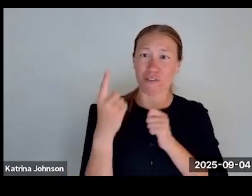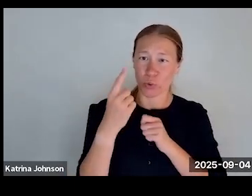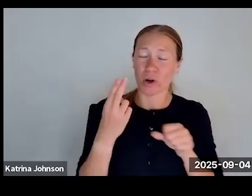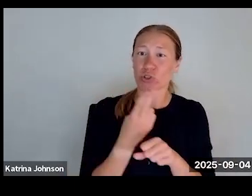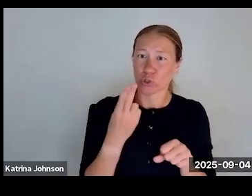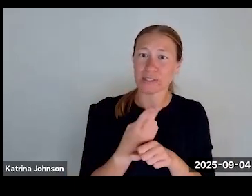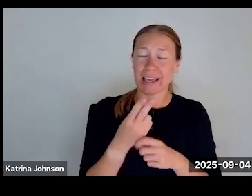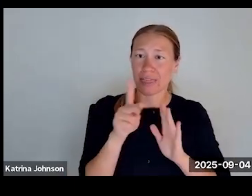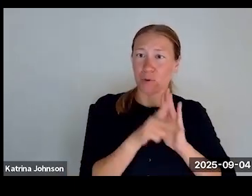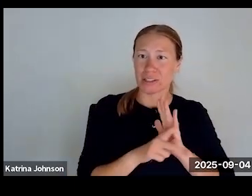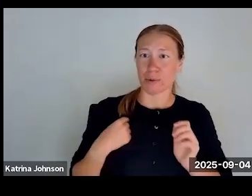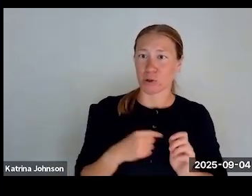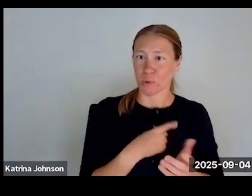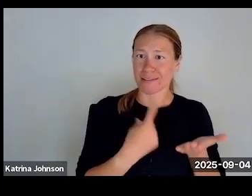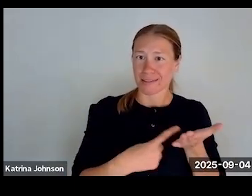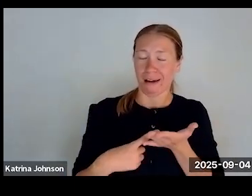discussed earlier.